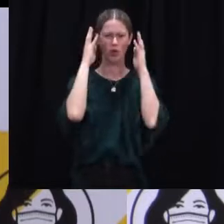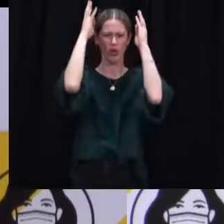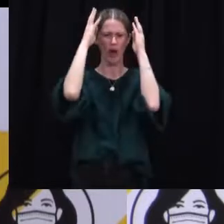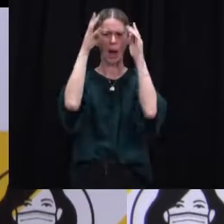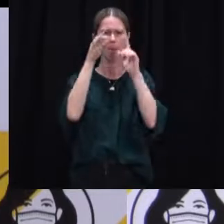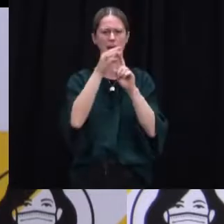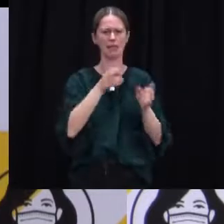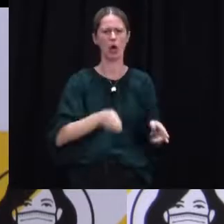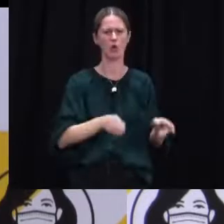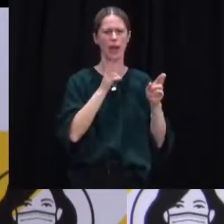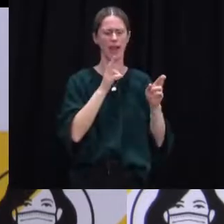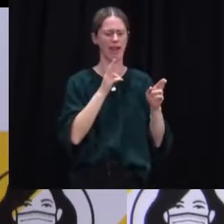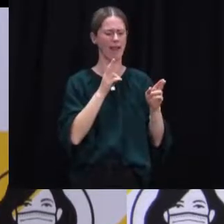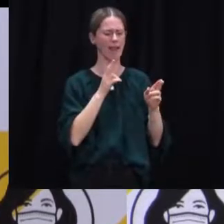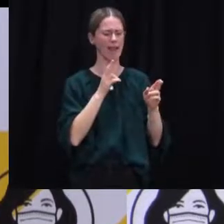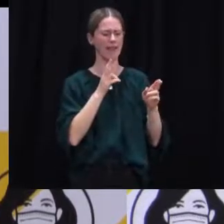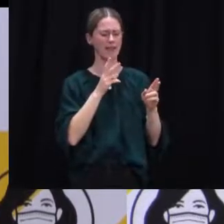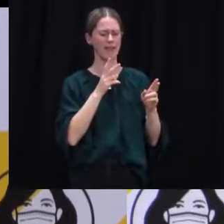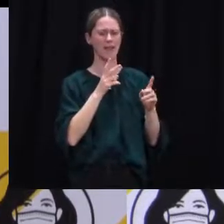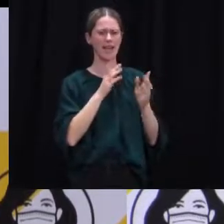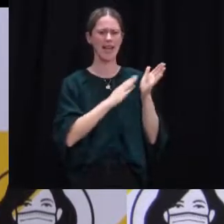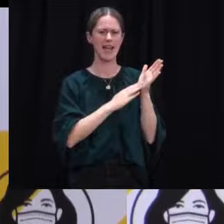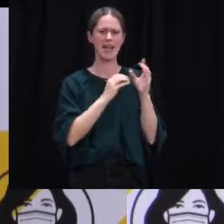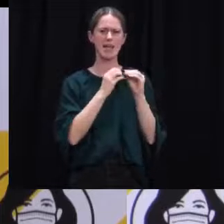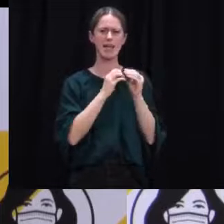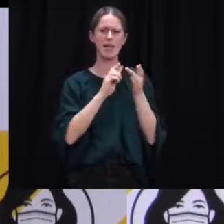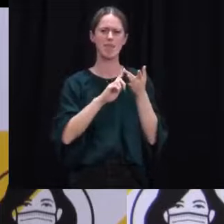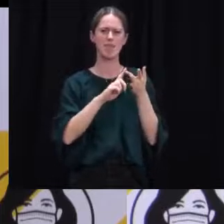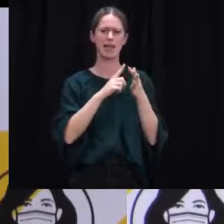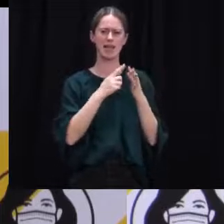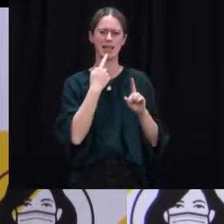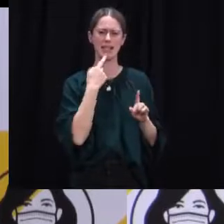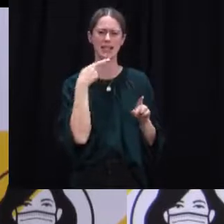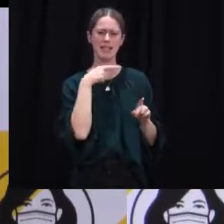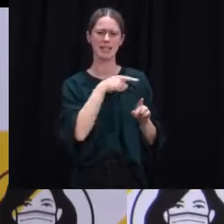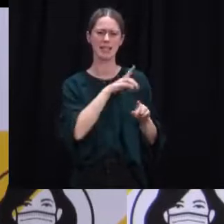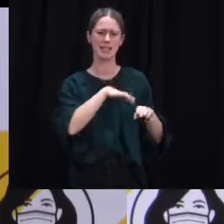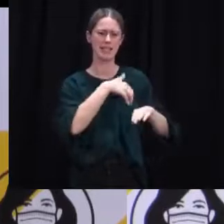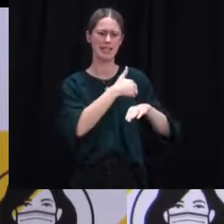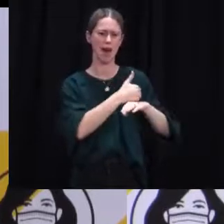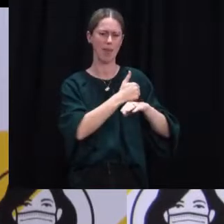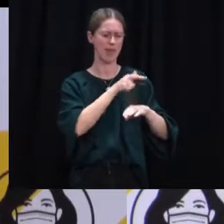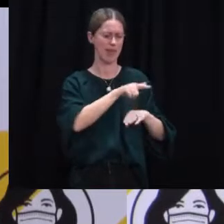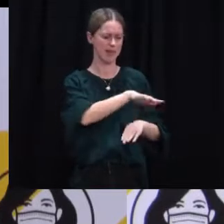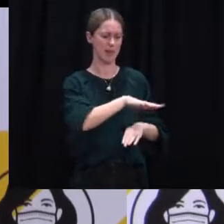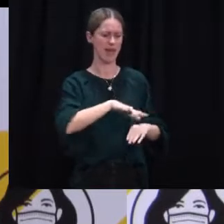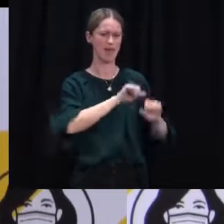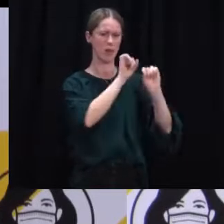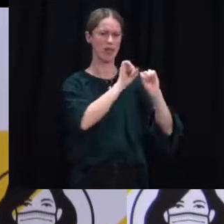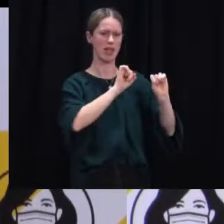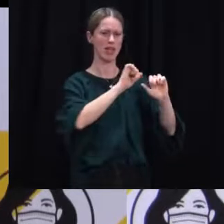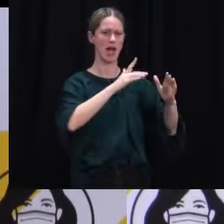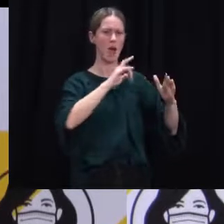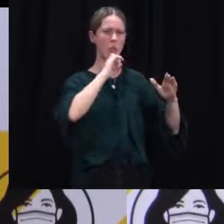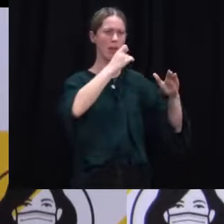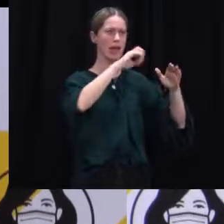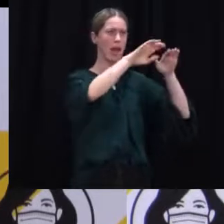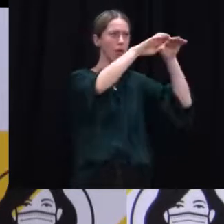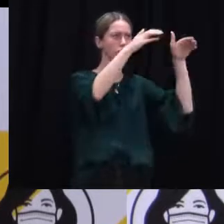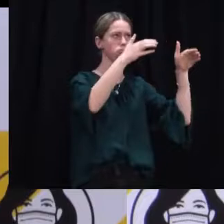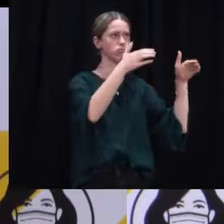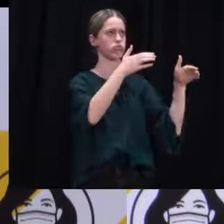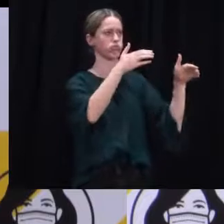that. We'll come down here. Yeah, thanks. Back on the Crown Plaza, forgive me if I'm relitigating this, but I mean, MB appears to be, I believe, is